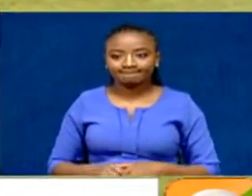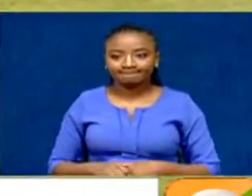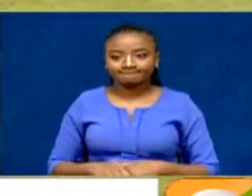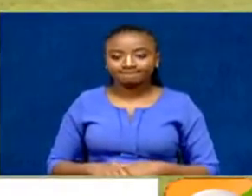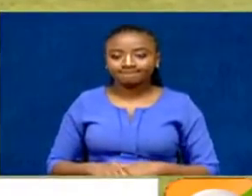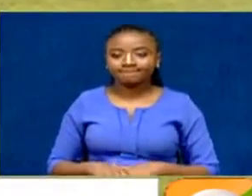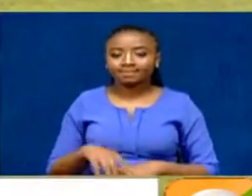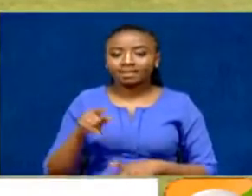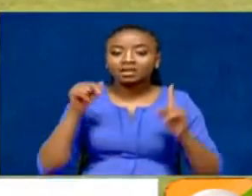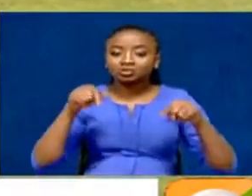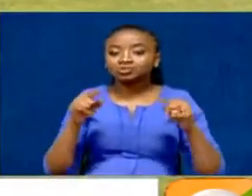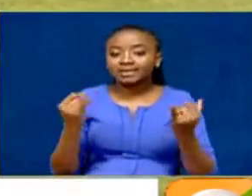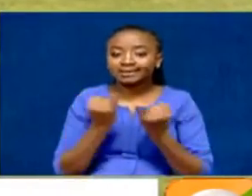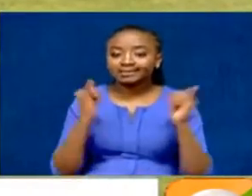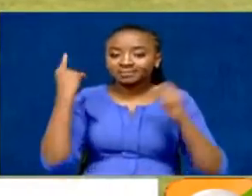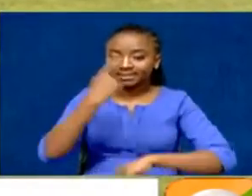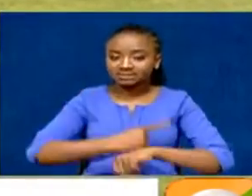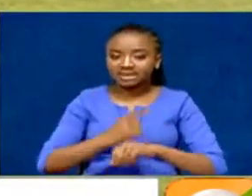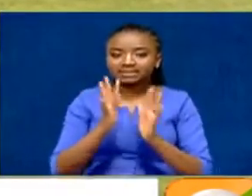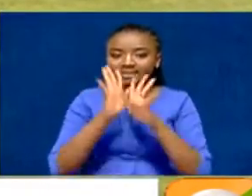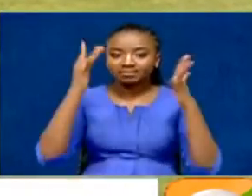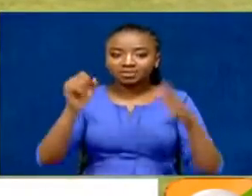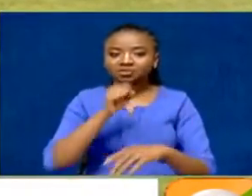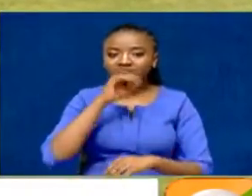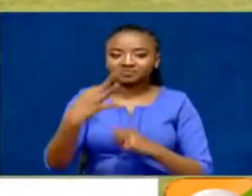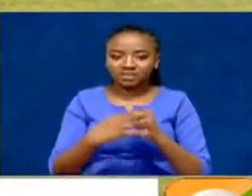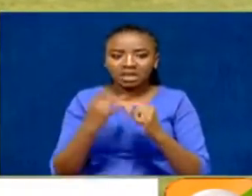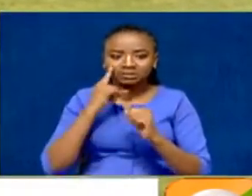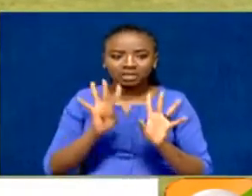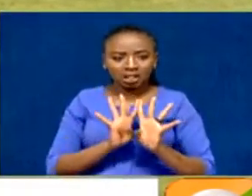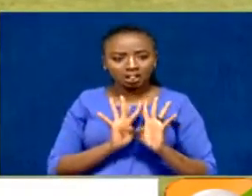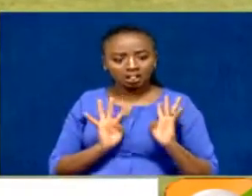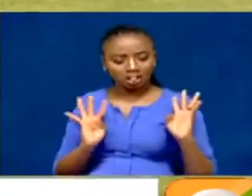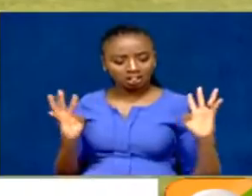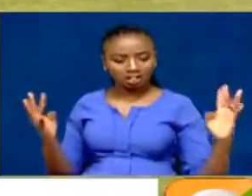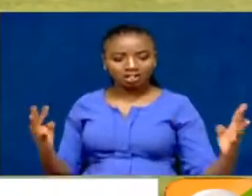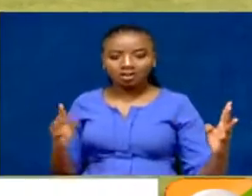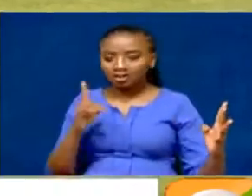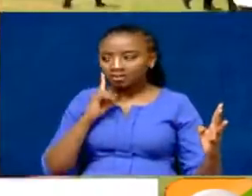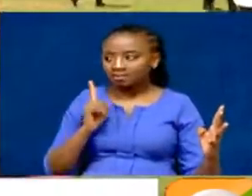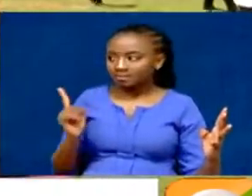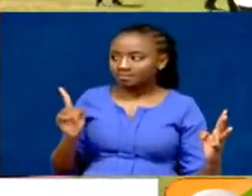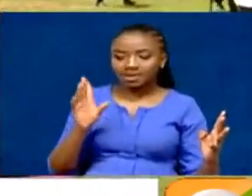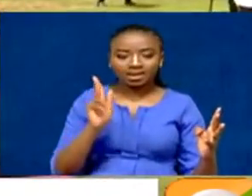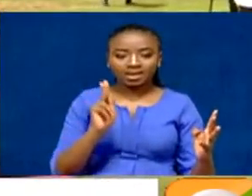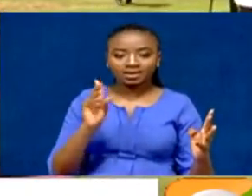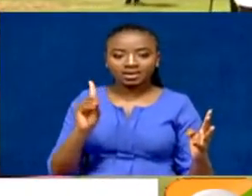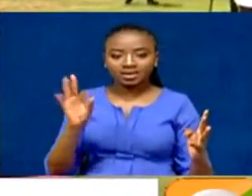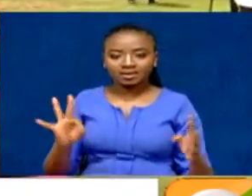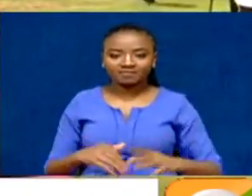The 58th Jamhuri Day celebration saw an elaborate parade staged by the Kenya Defence Forces.